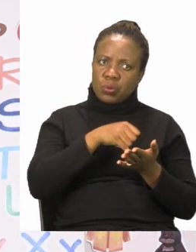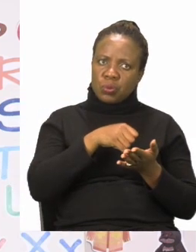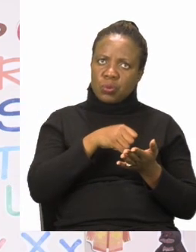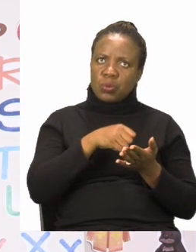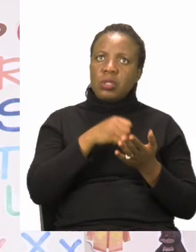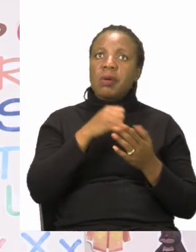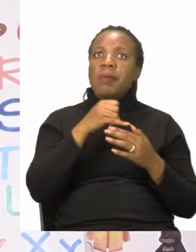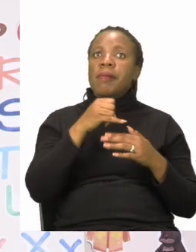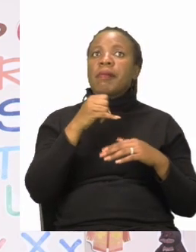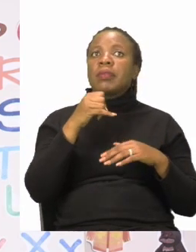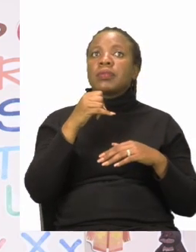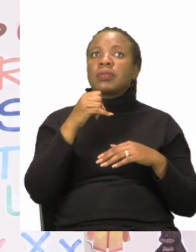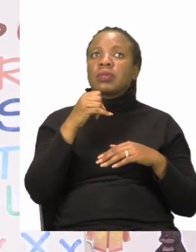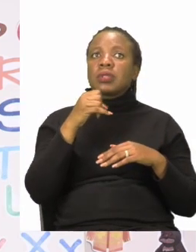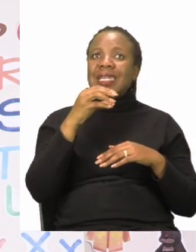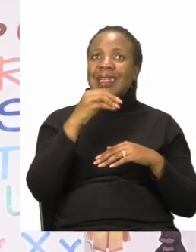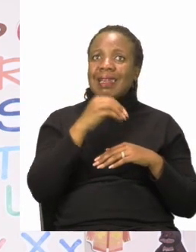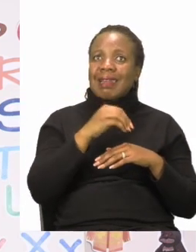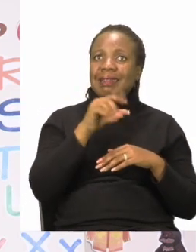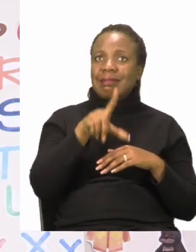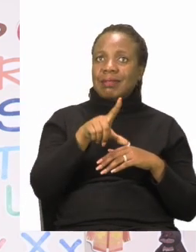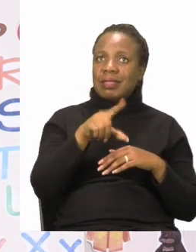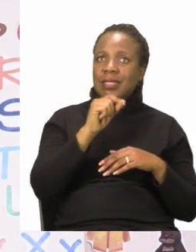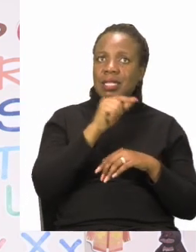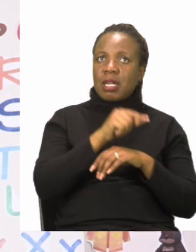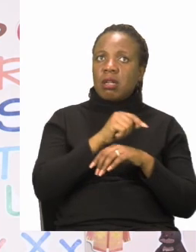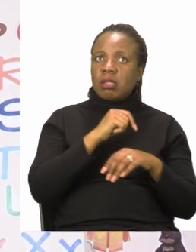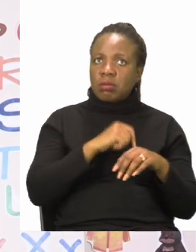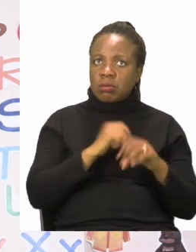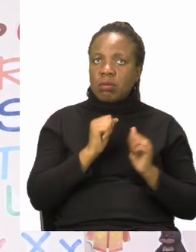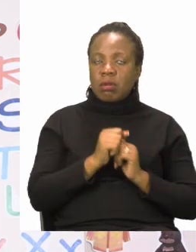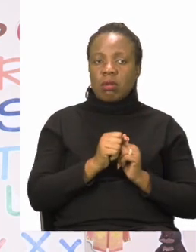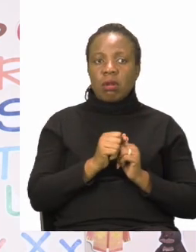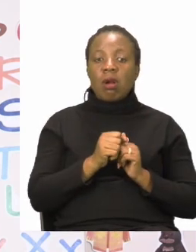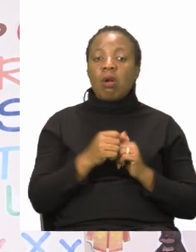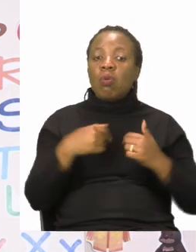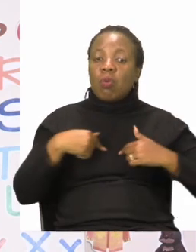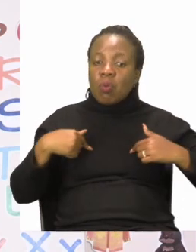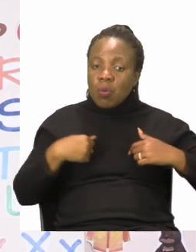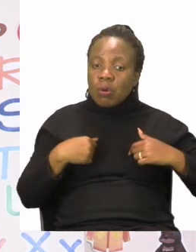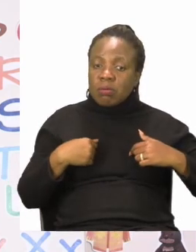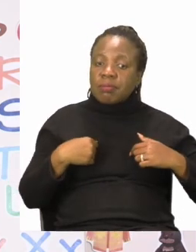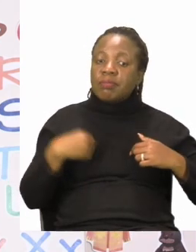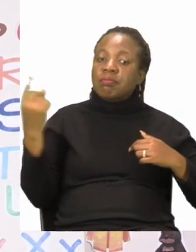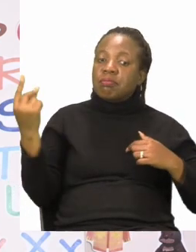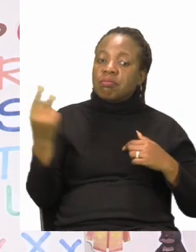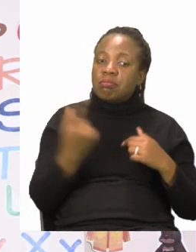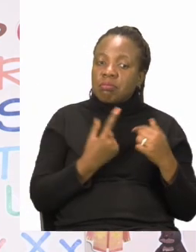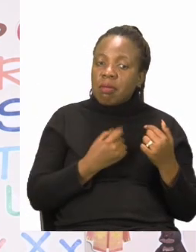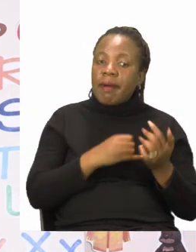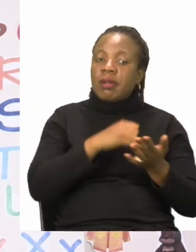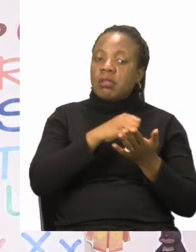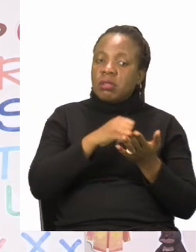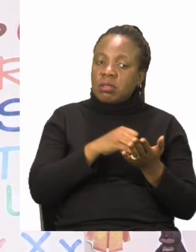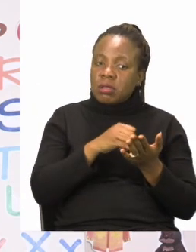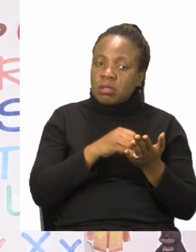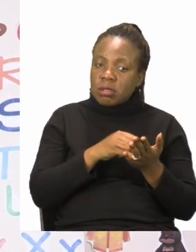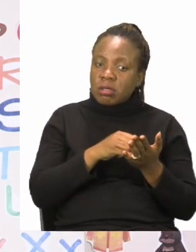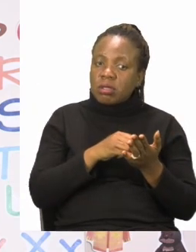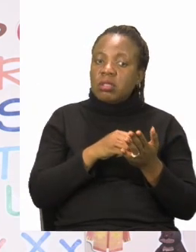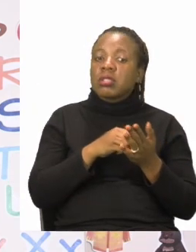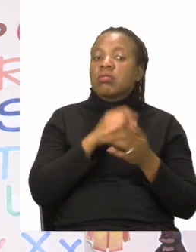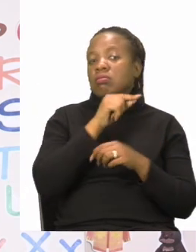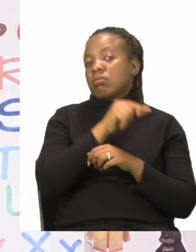shop. Where do we buy seeds? We buy it at the shop. Okay, so